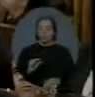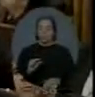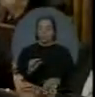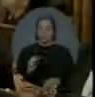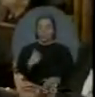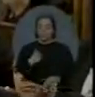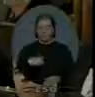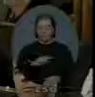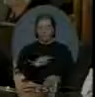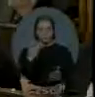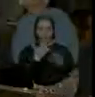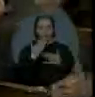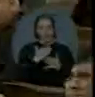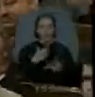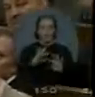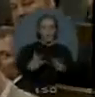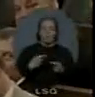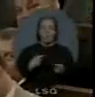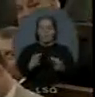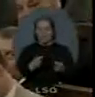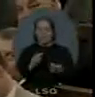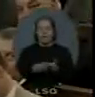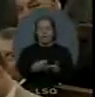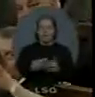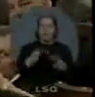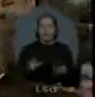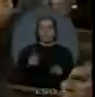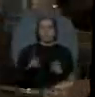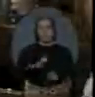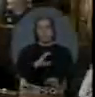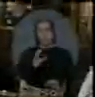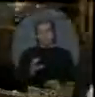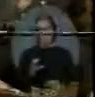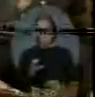something that was valuable, not as if they were a free piggy bank to dip into like the Liberals did. The Honourable